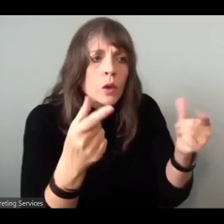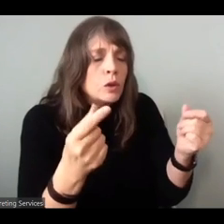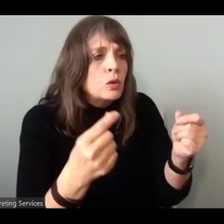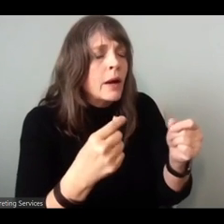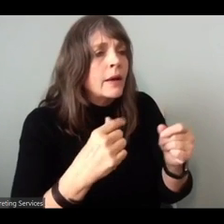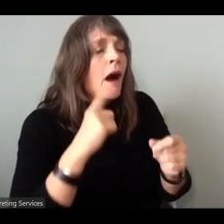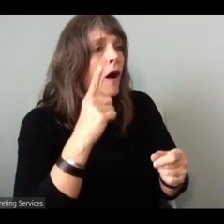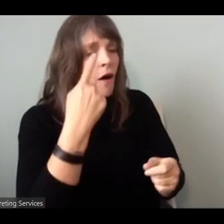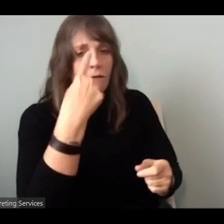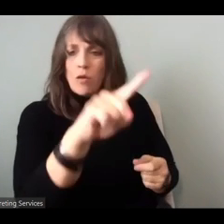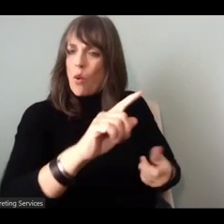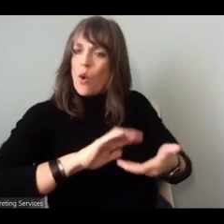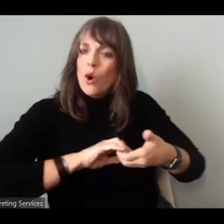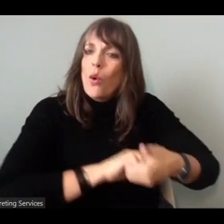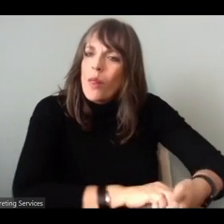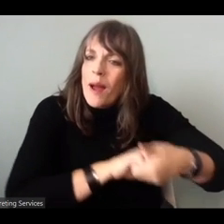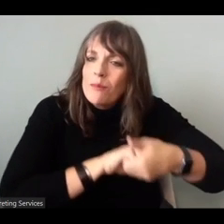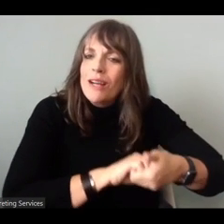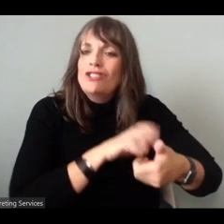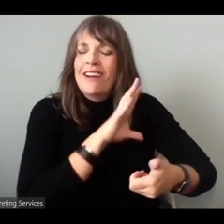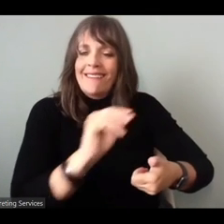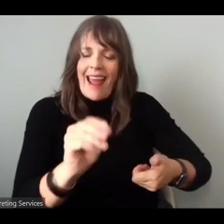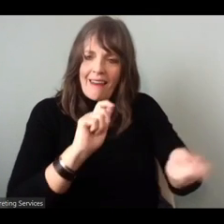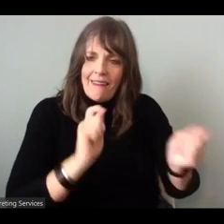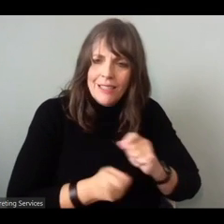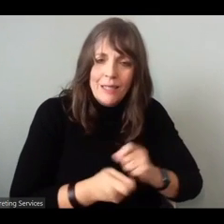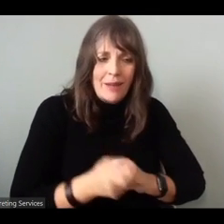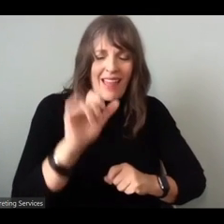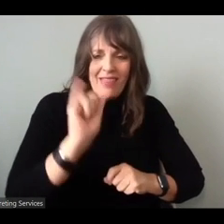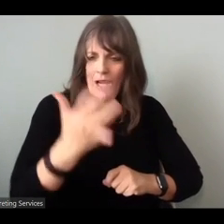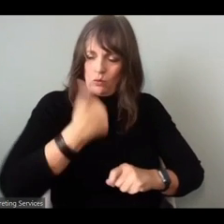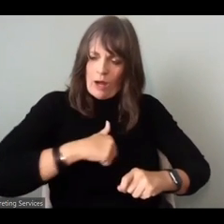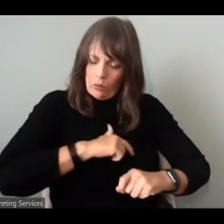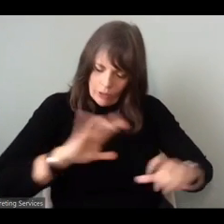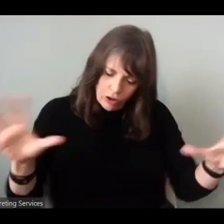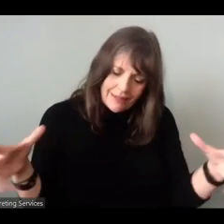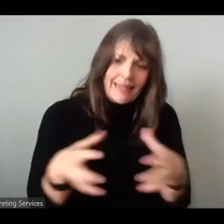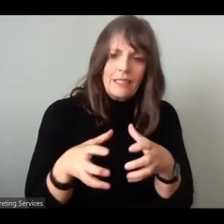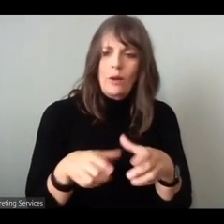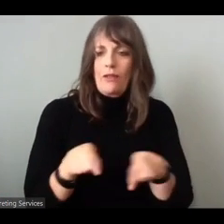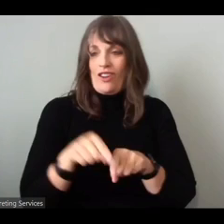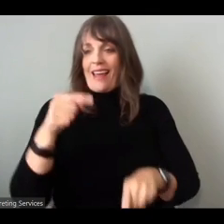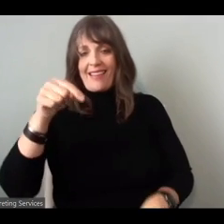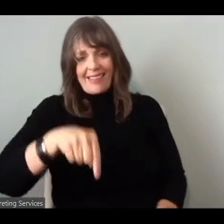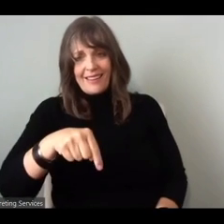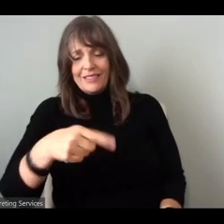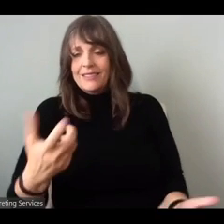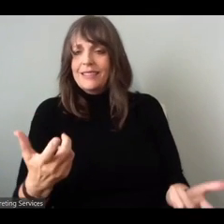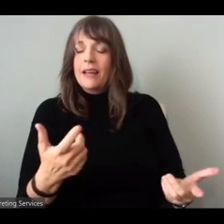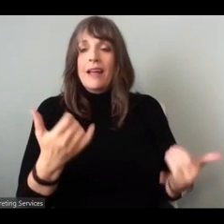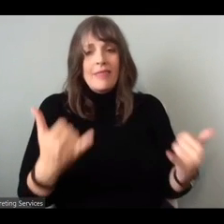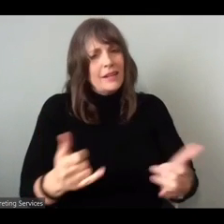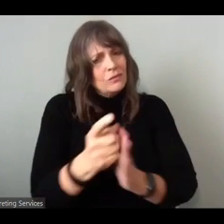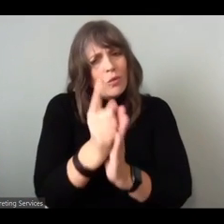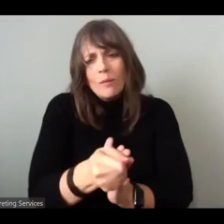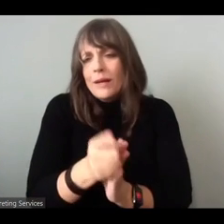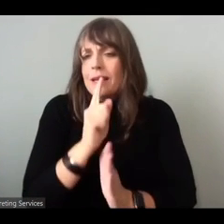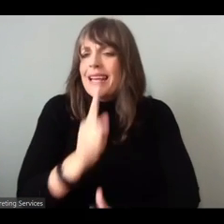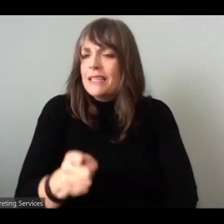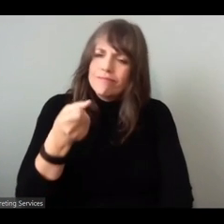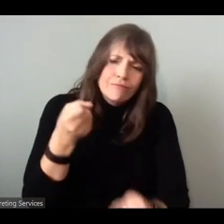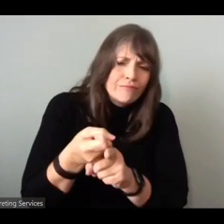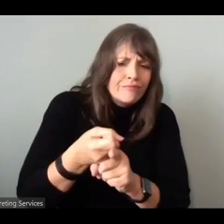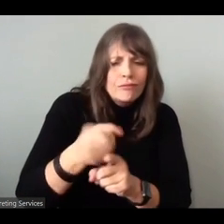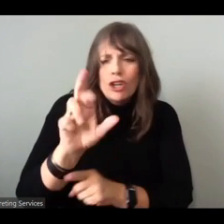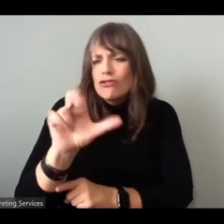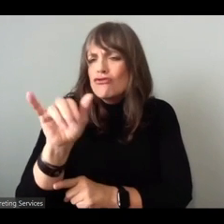adaptation. That's why we're all here together like this. Now, this is a crisis moment, and the